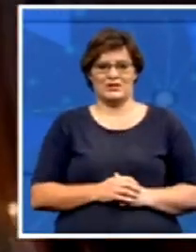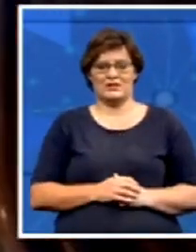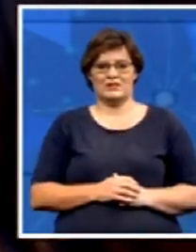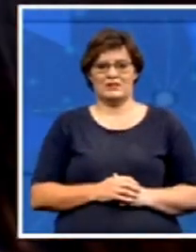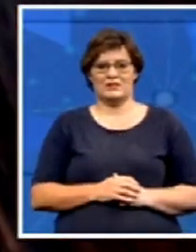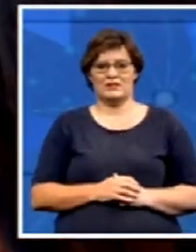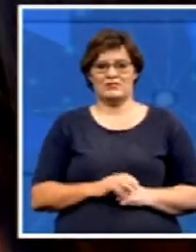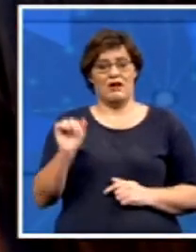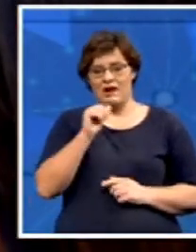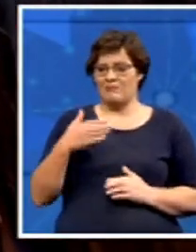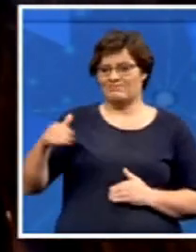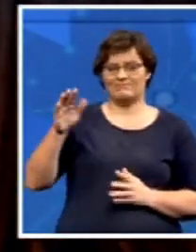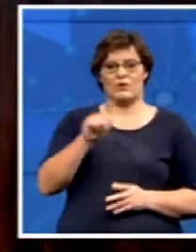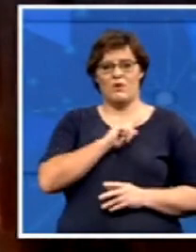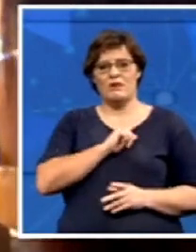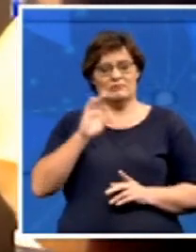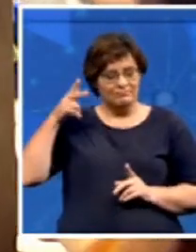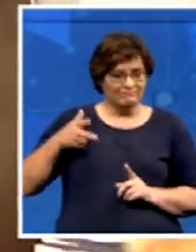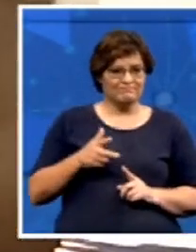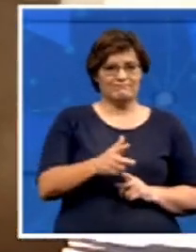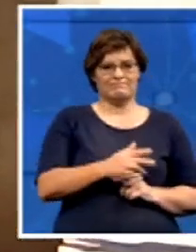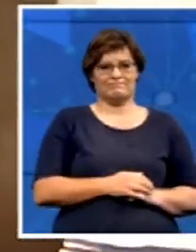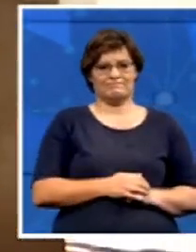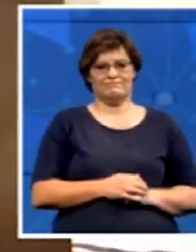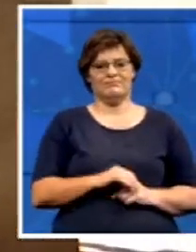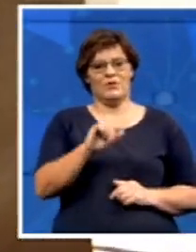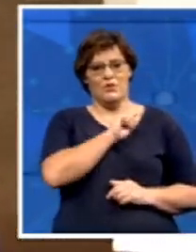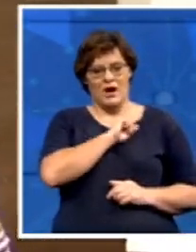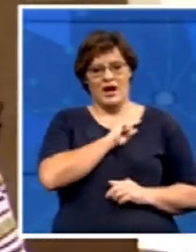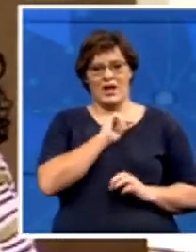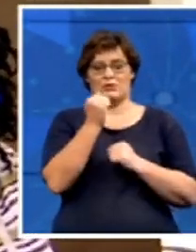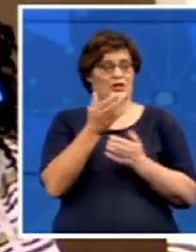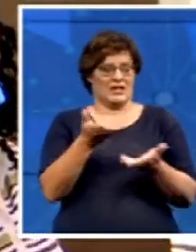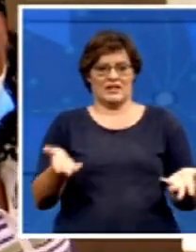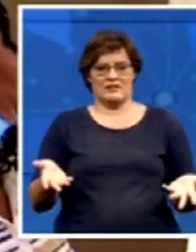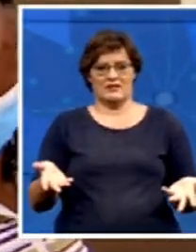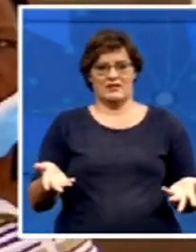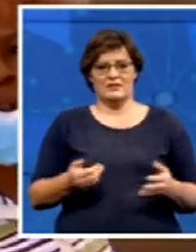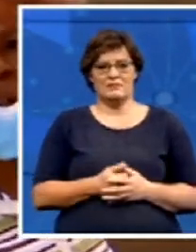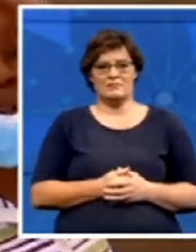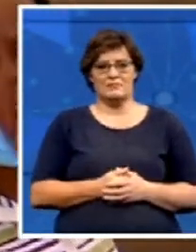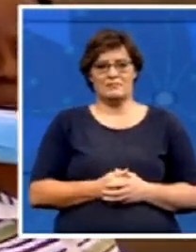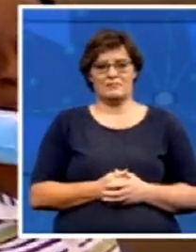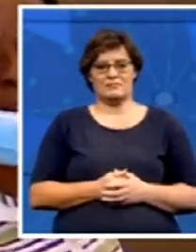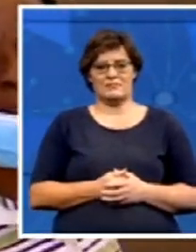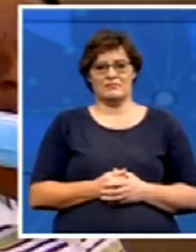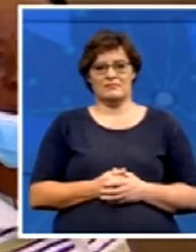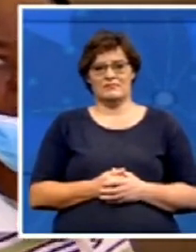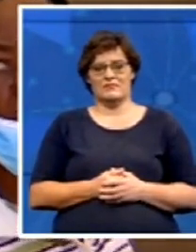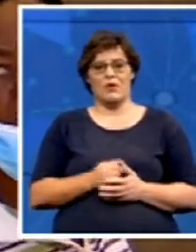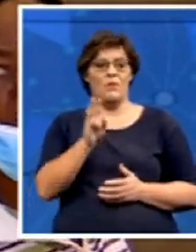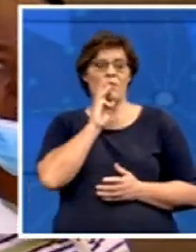driving in. Yeah, because of our machinery, you know, it's a direct water source. So